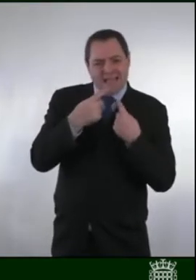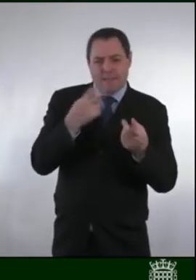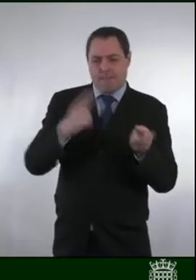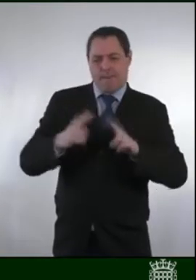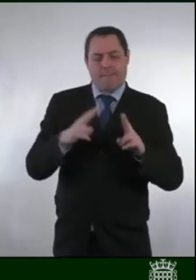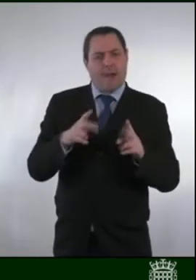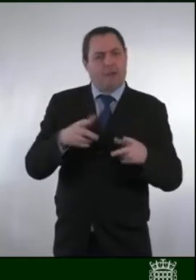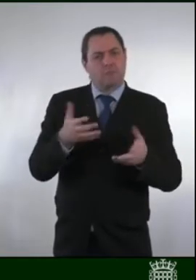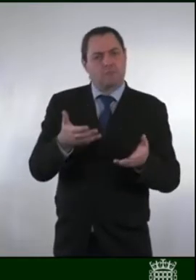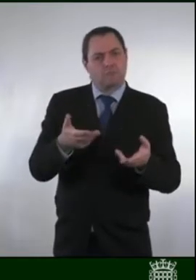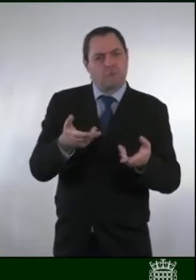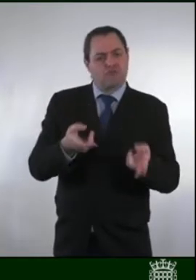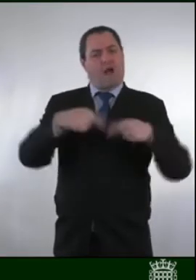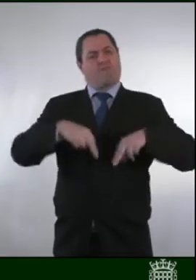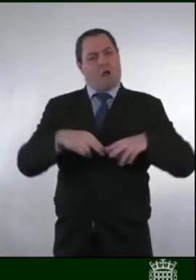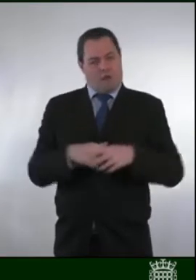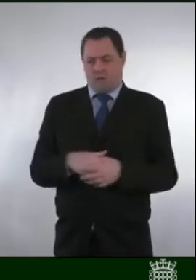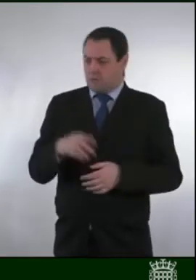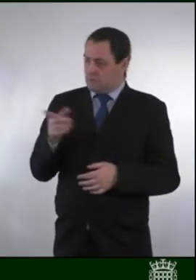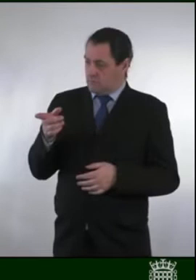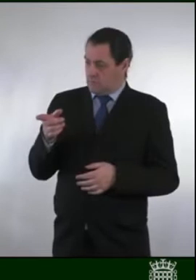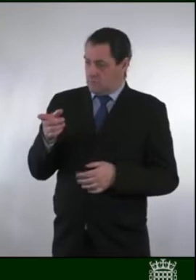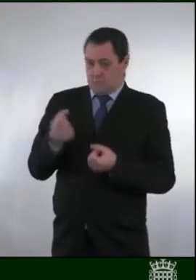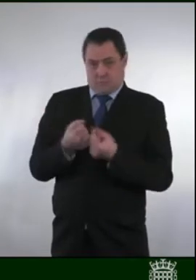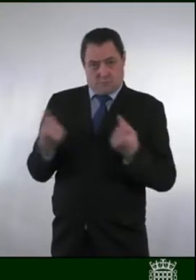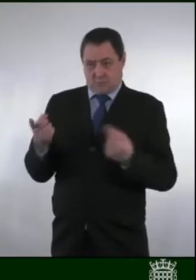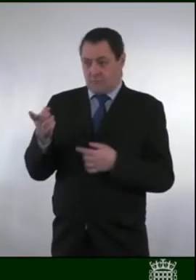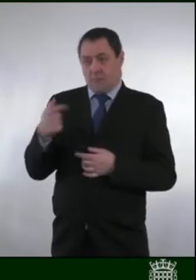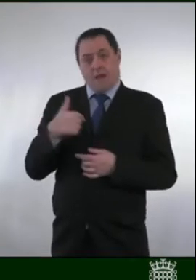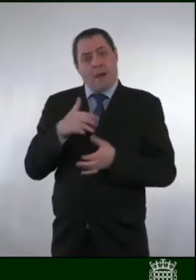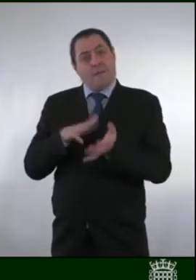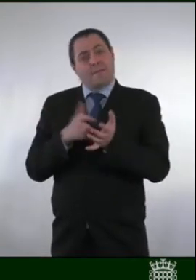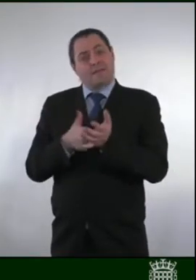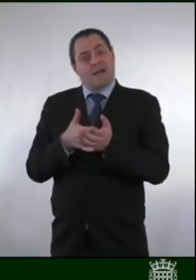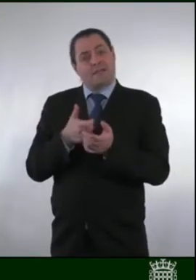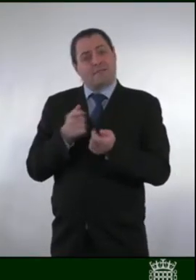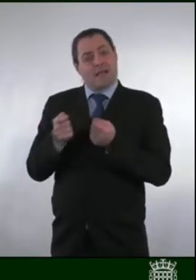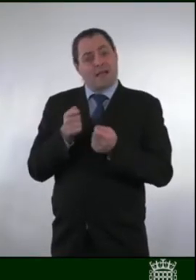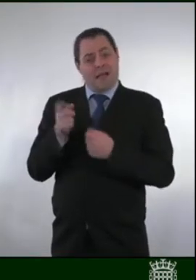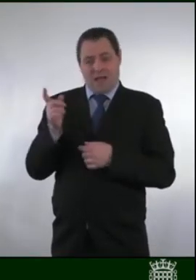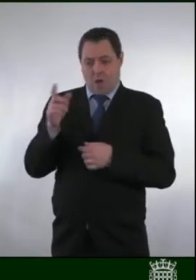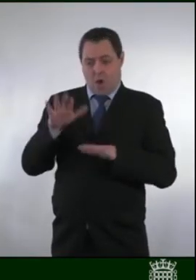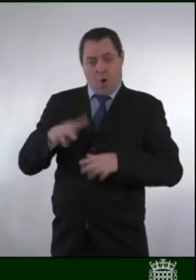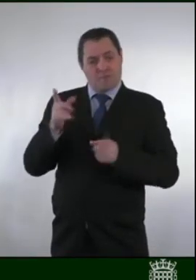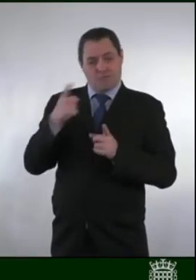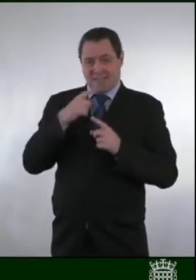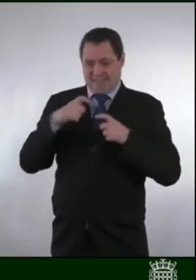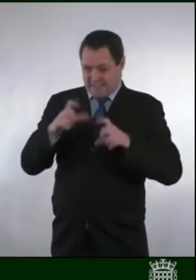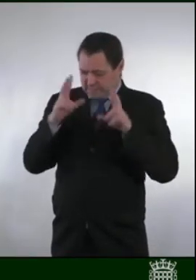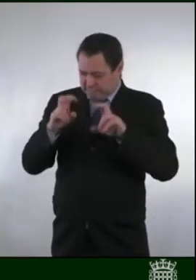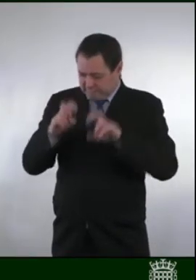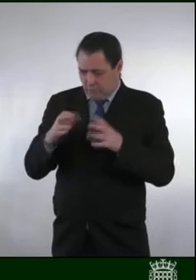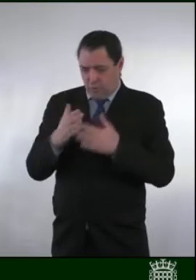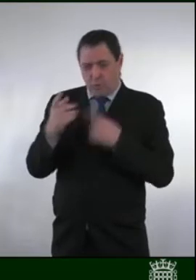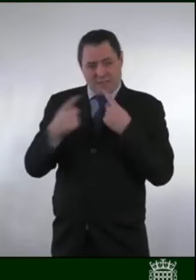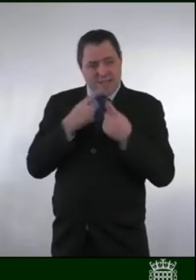Yes, Starmer. Mr. Speaker, the Home Secretary said that the Home Office was still washing through the data. We don't know where the records